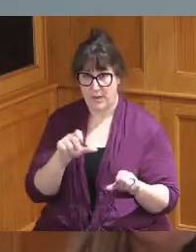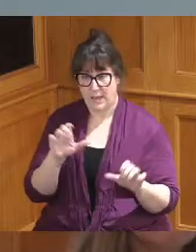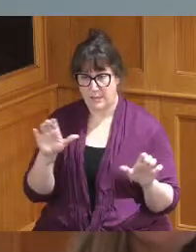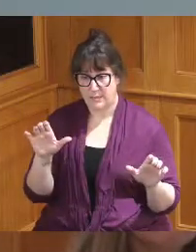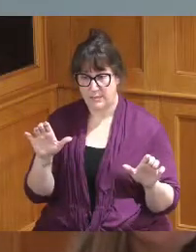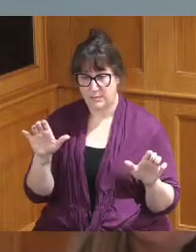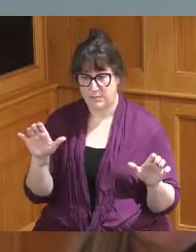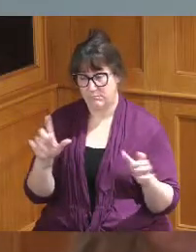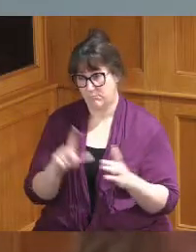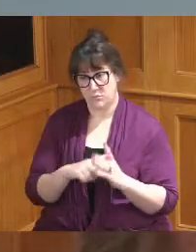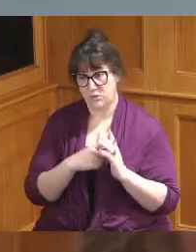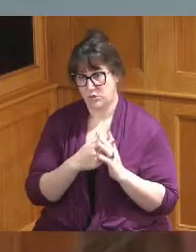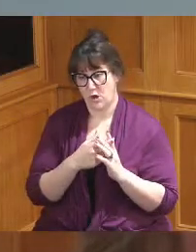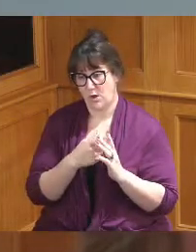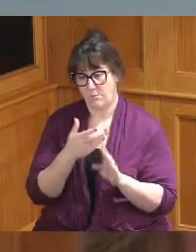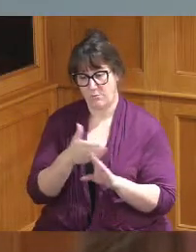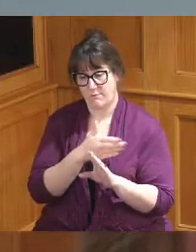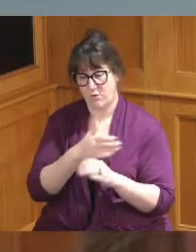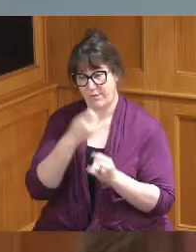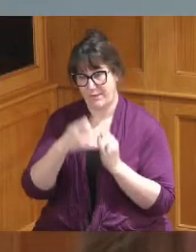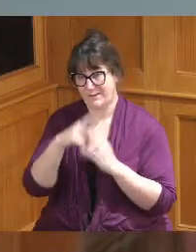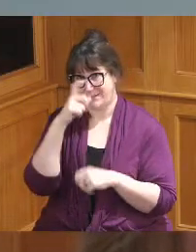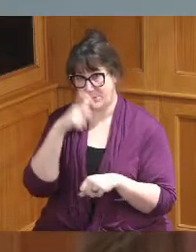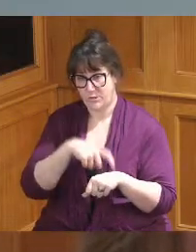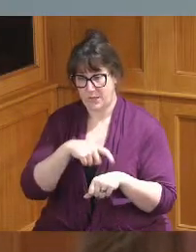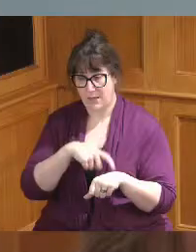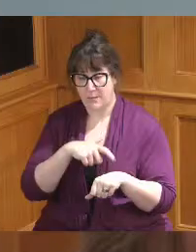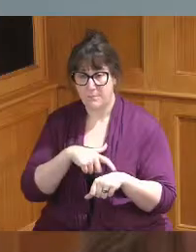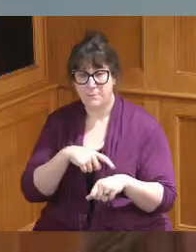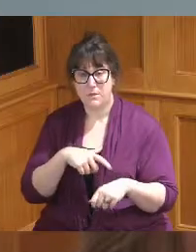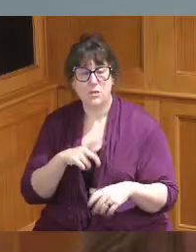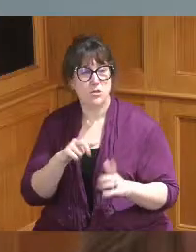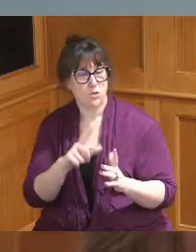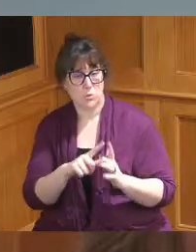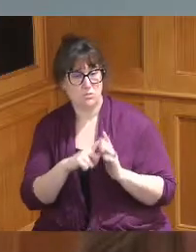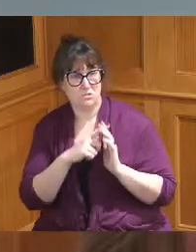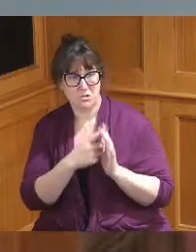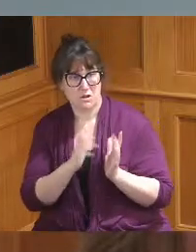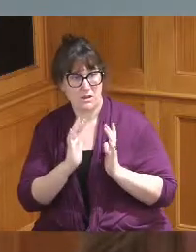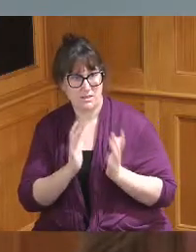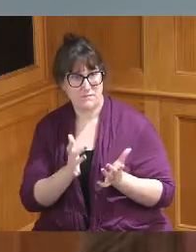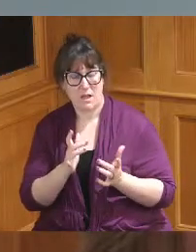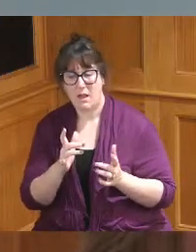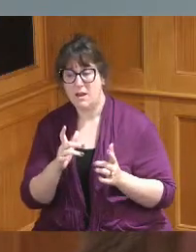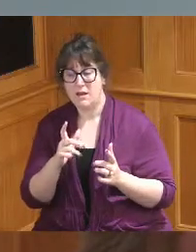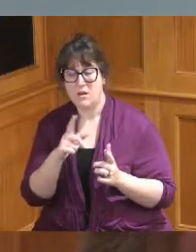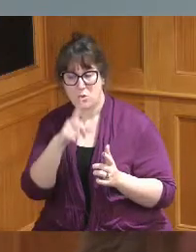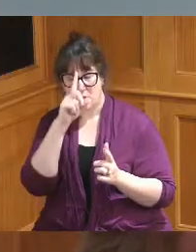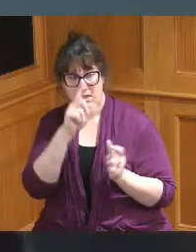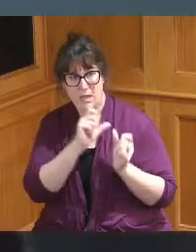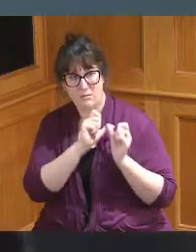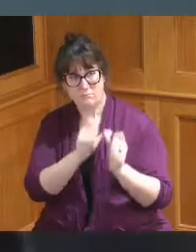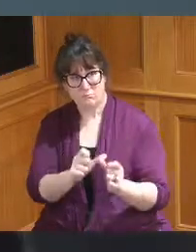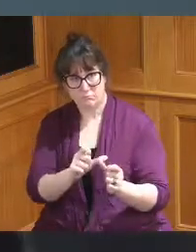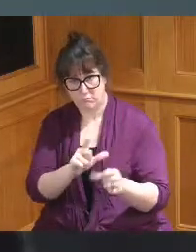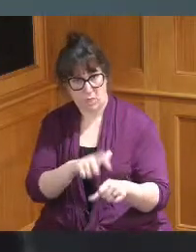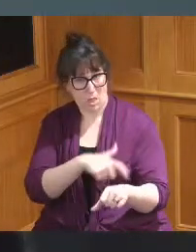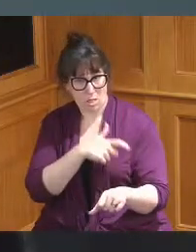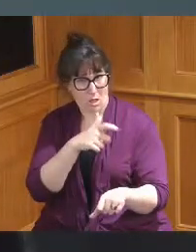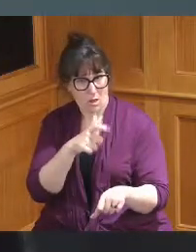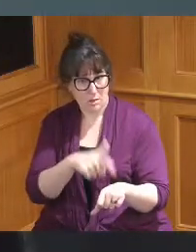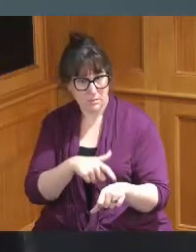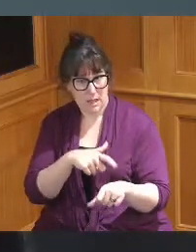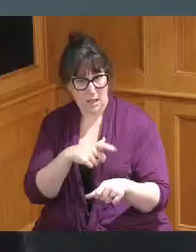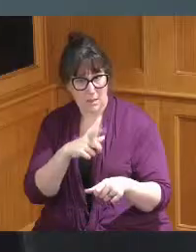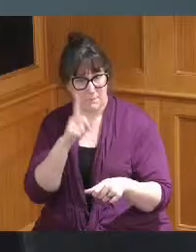end of the summer. so I'm not, starting is fine. So how long do you think it will take for those two